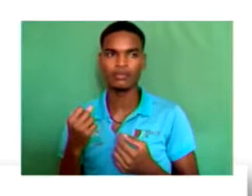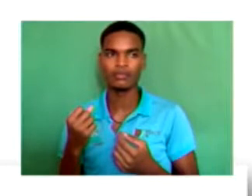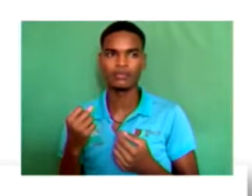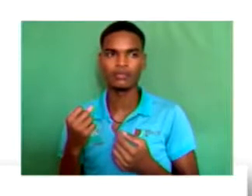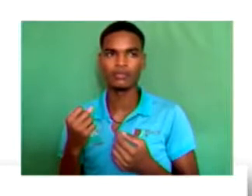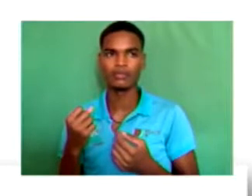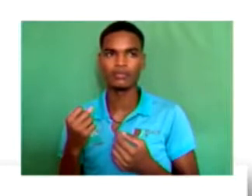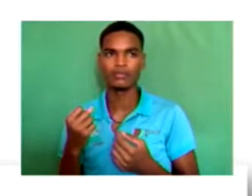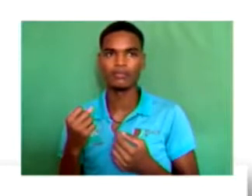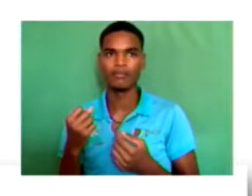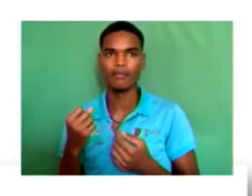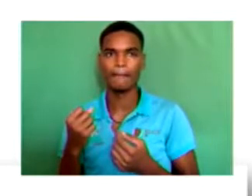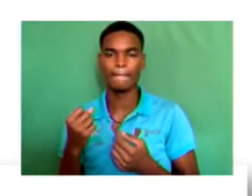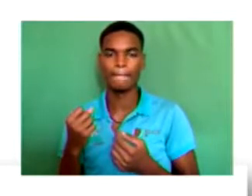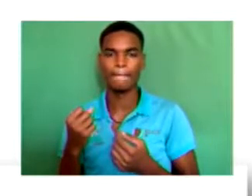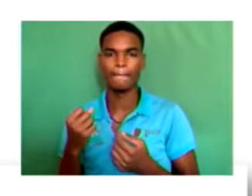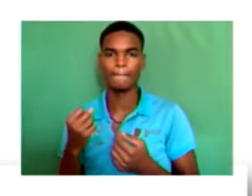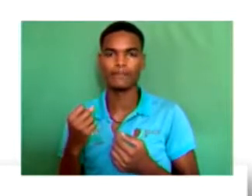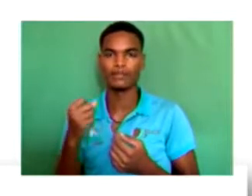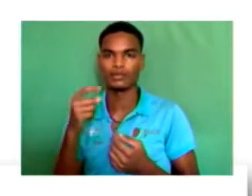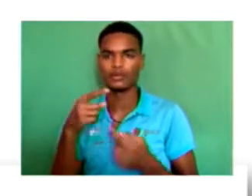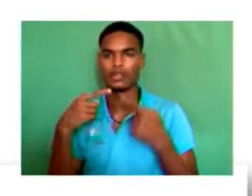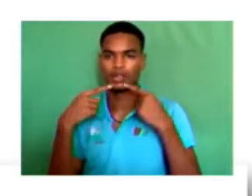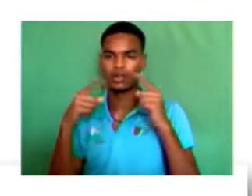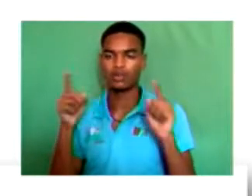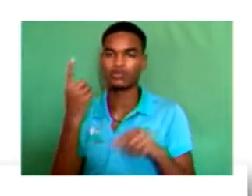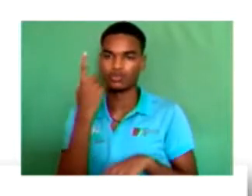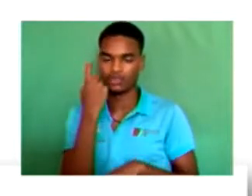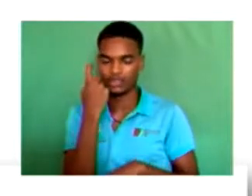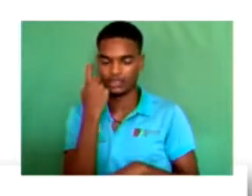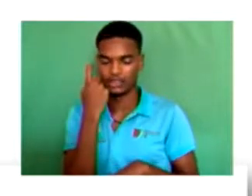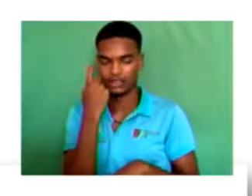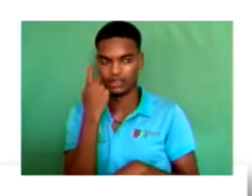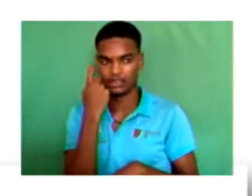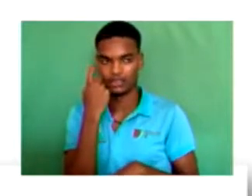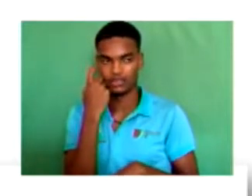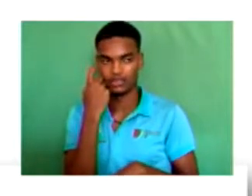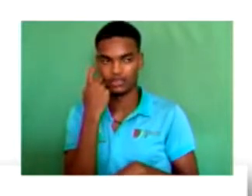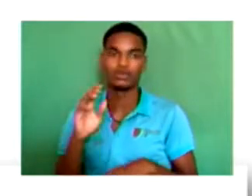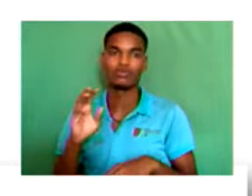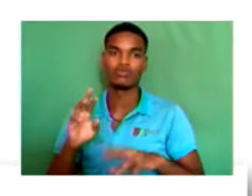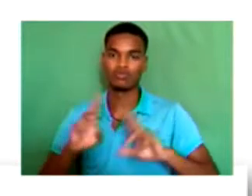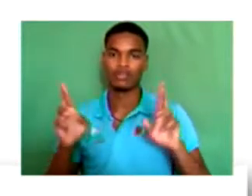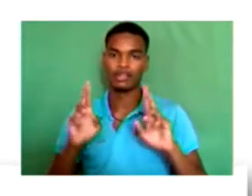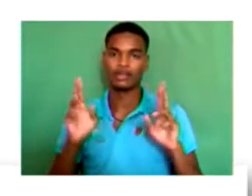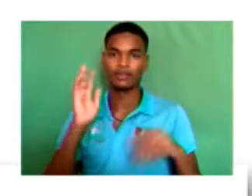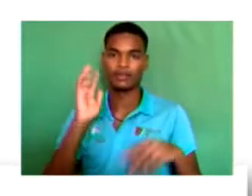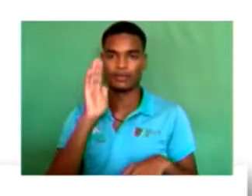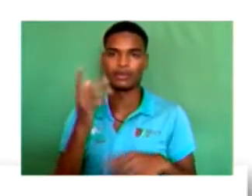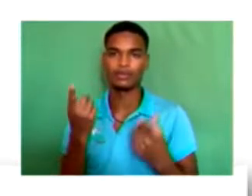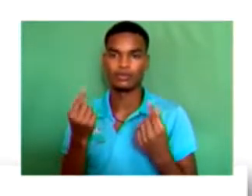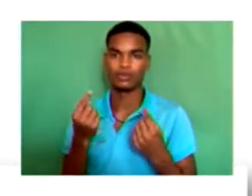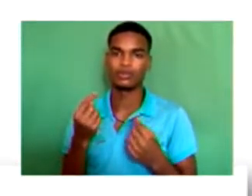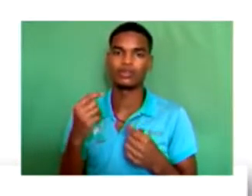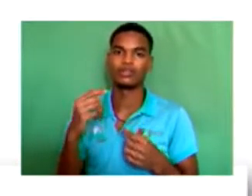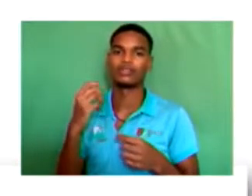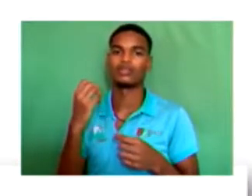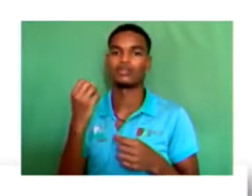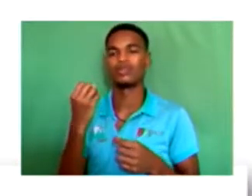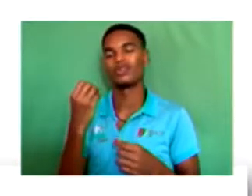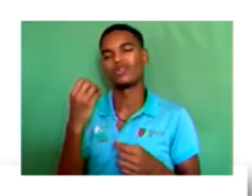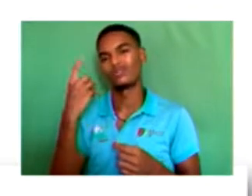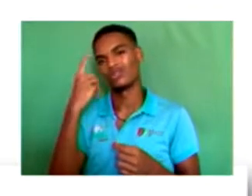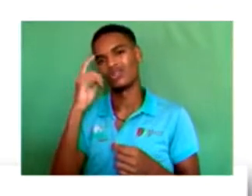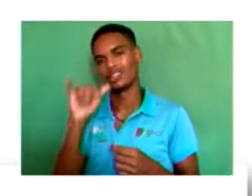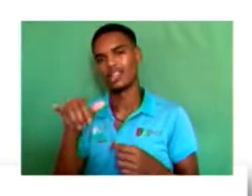MediaTek that's been announced recently that is kind of ready to go, and they're working on pre-certifying that.